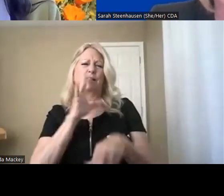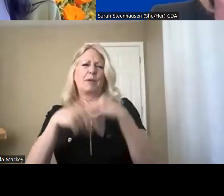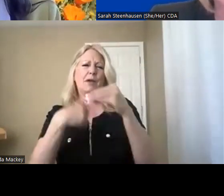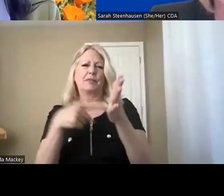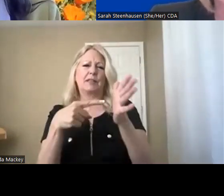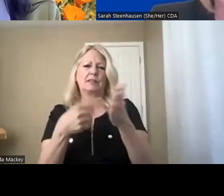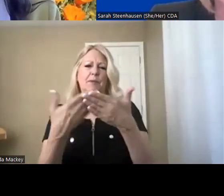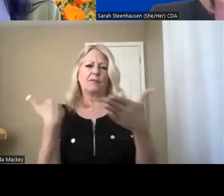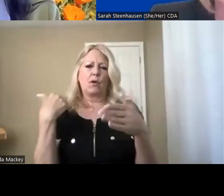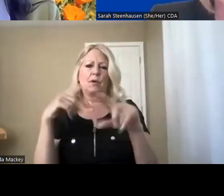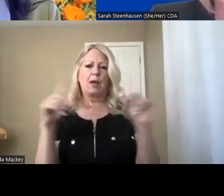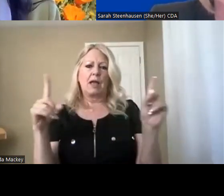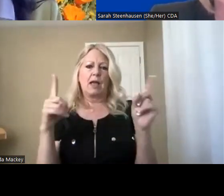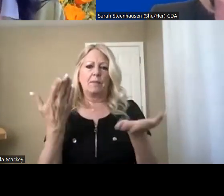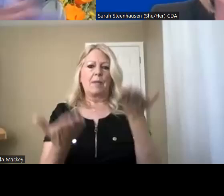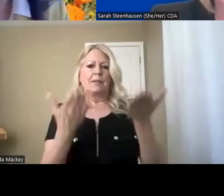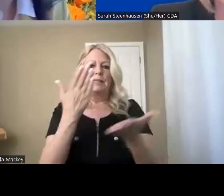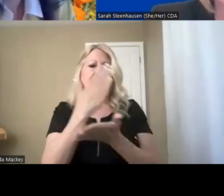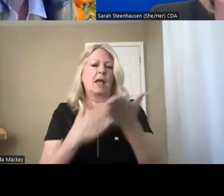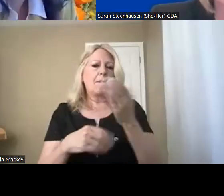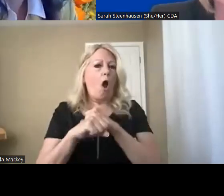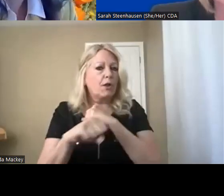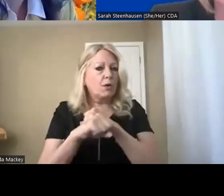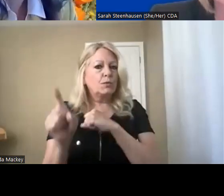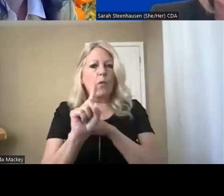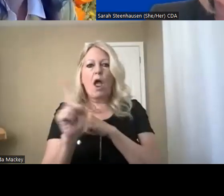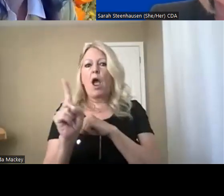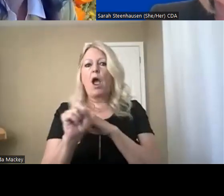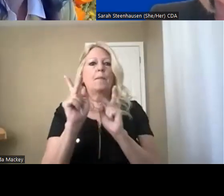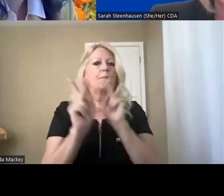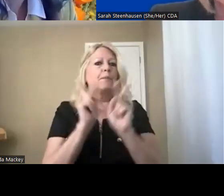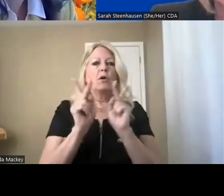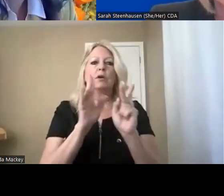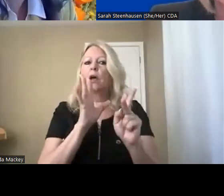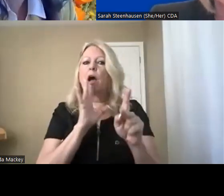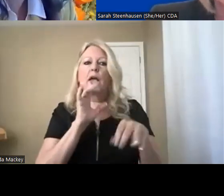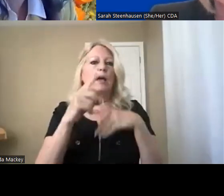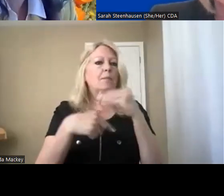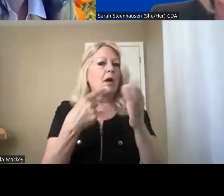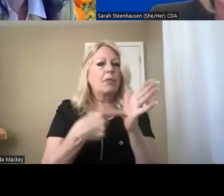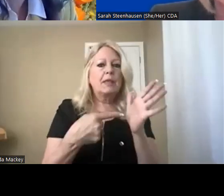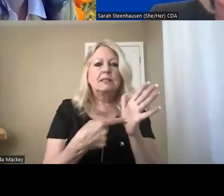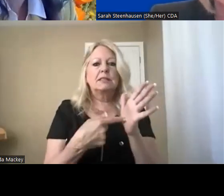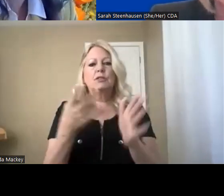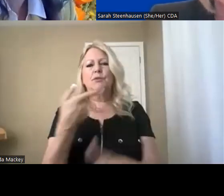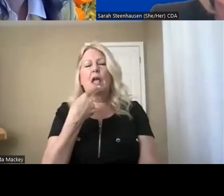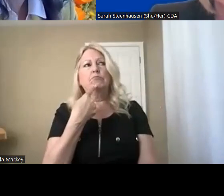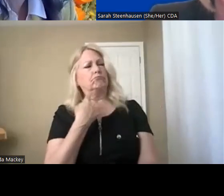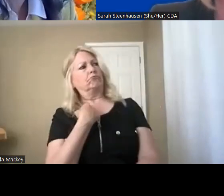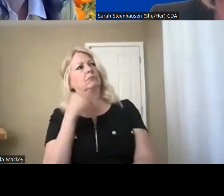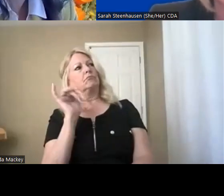articles around that where people talk about this and what the kind, and so, because then you will always see like, oh, I see myself